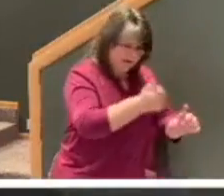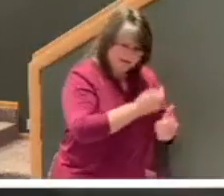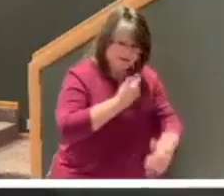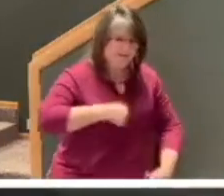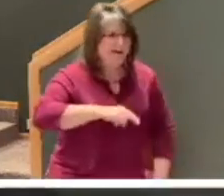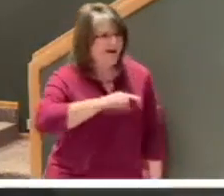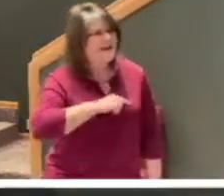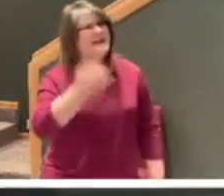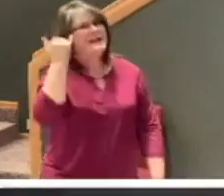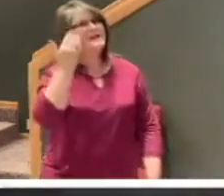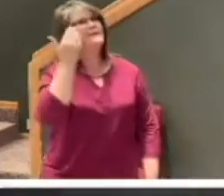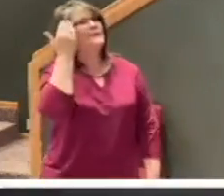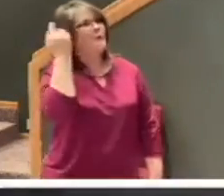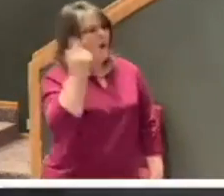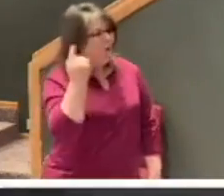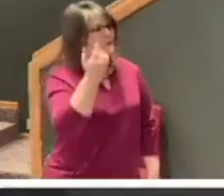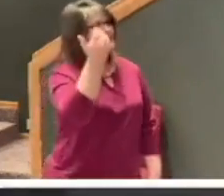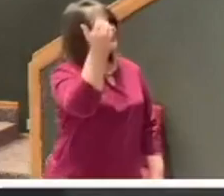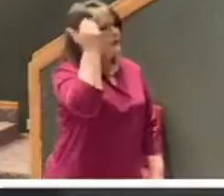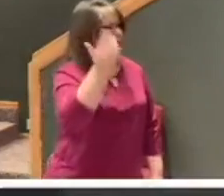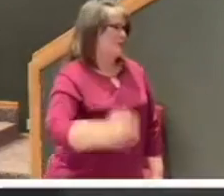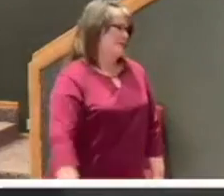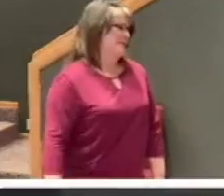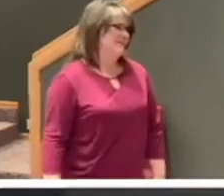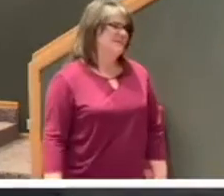us? If you only knew.